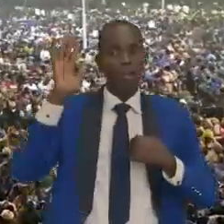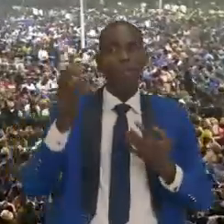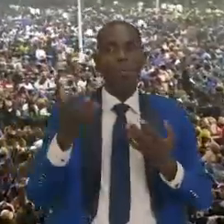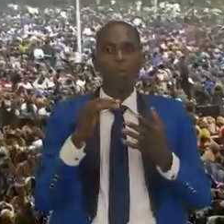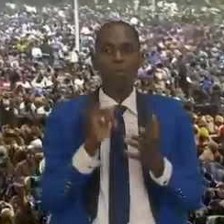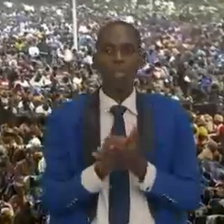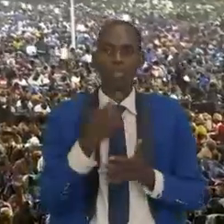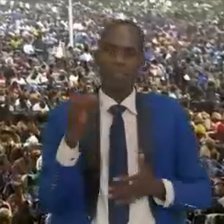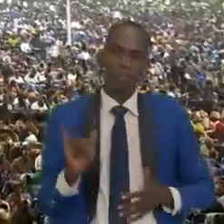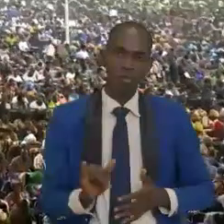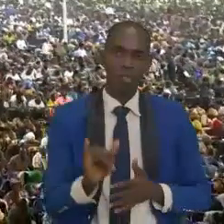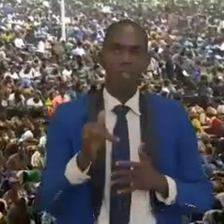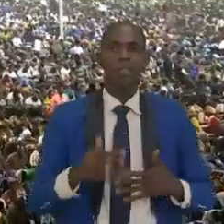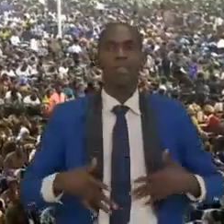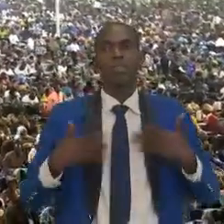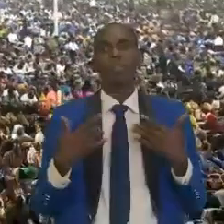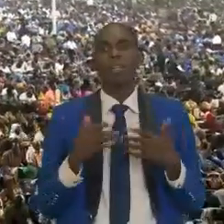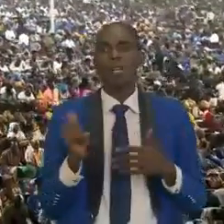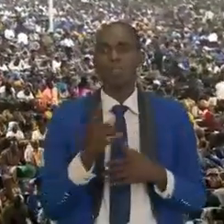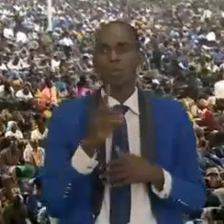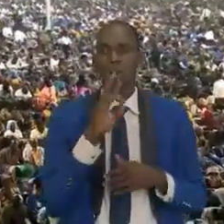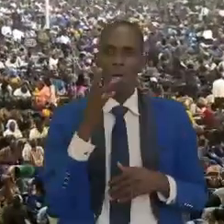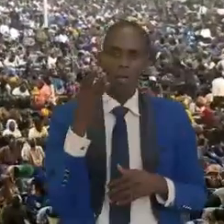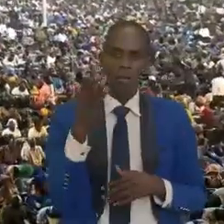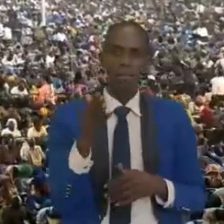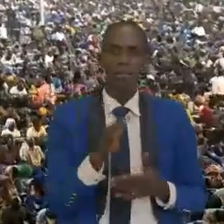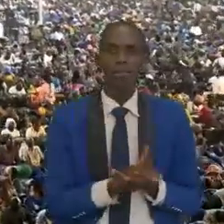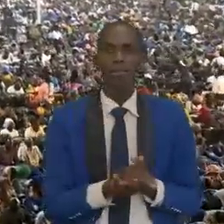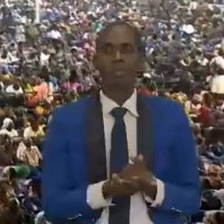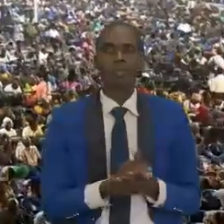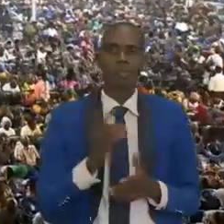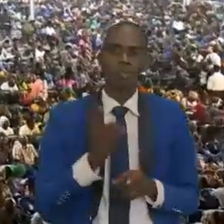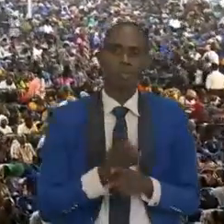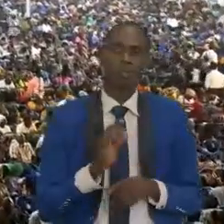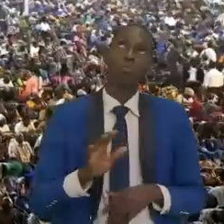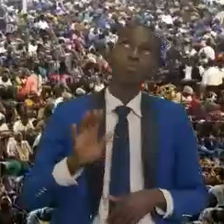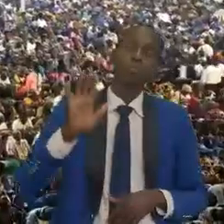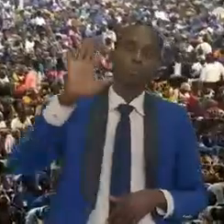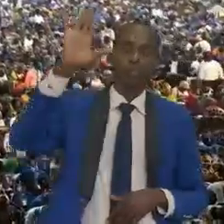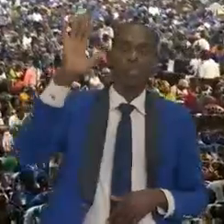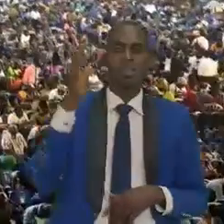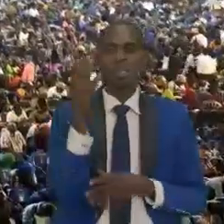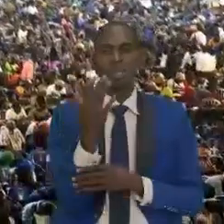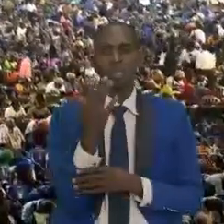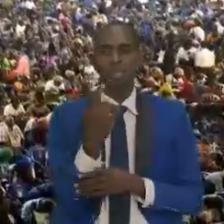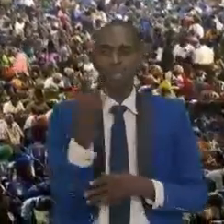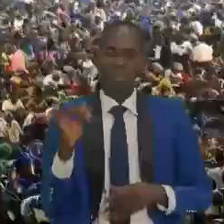life. Wherever you are, raise up that hand. Eternal